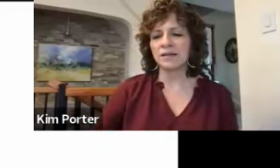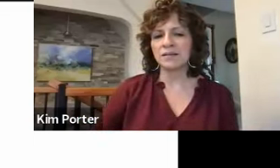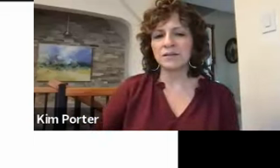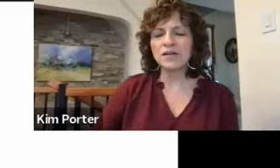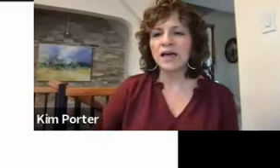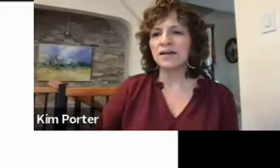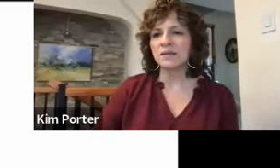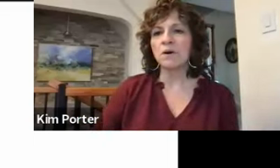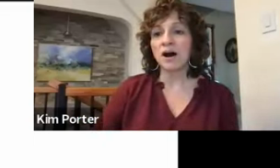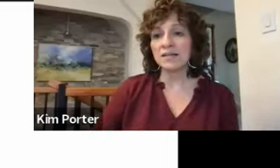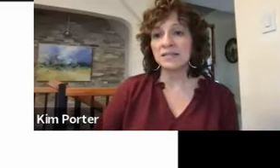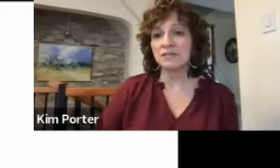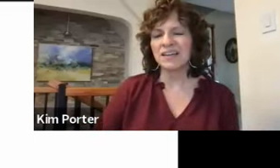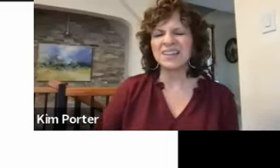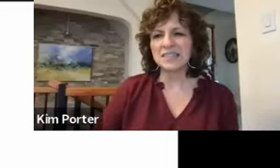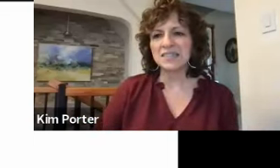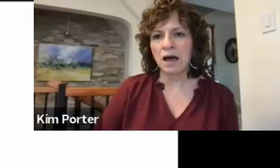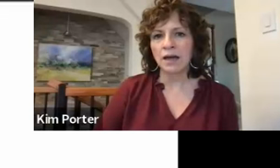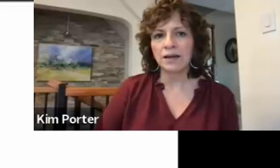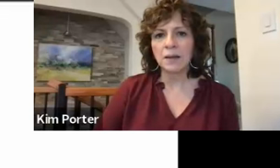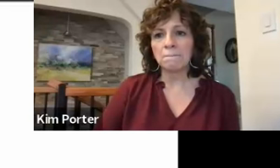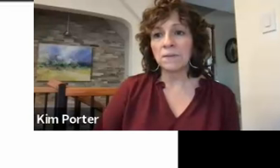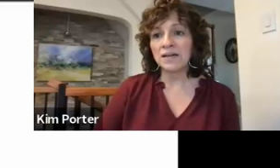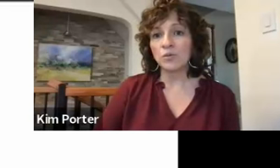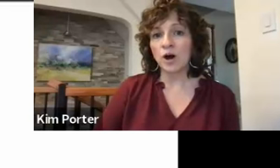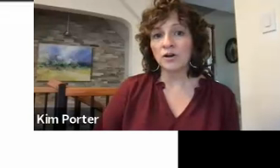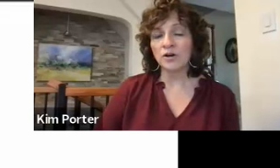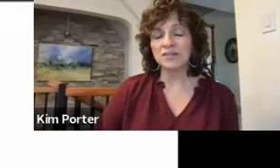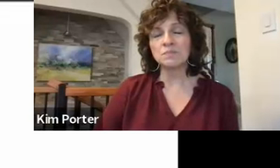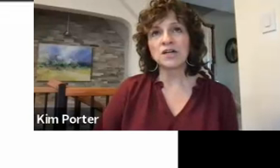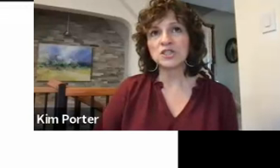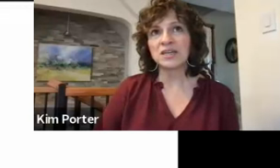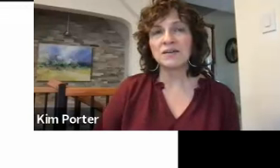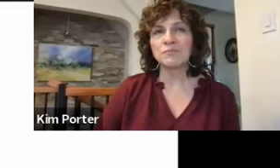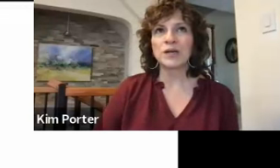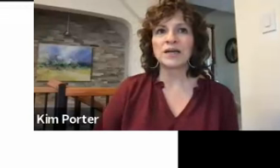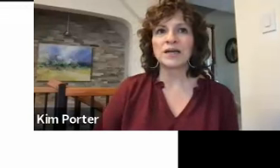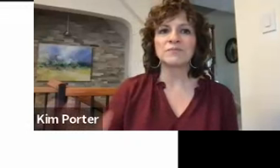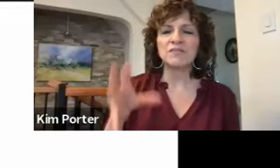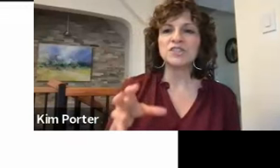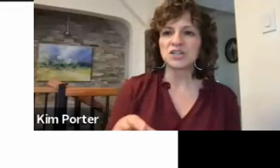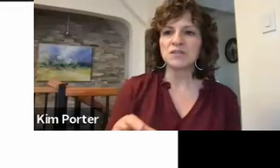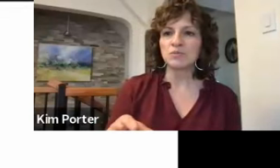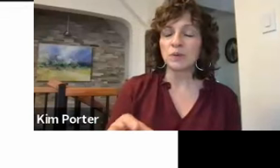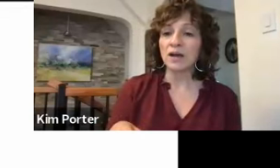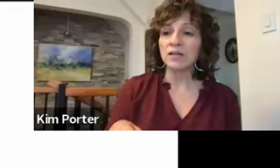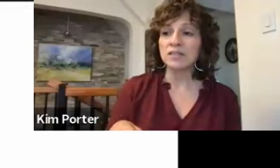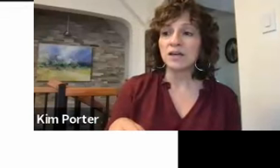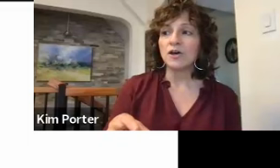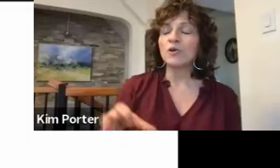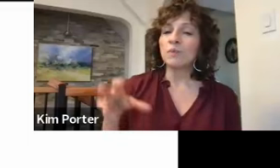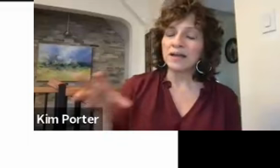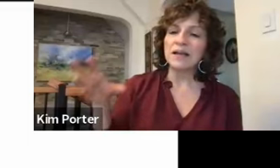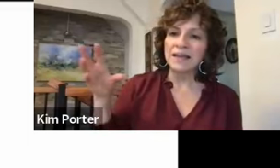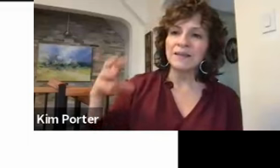skills, and look at it as a positive, and let's not muddy the water, especially when I love to share this with